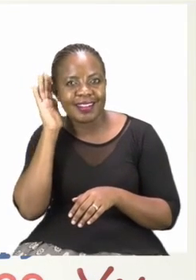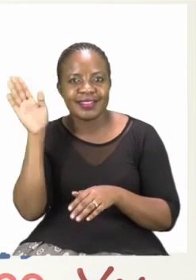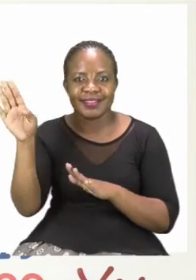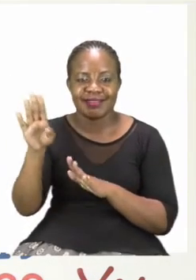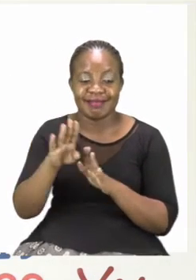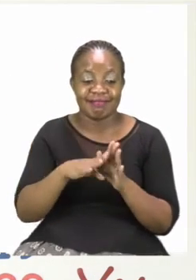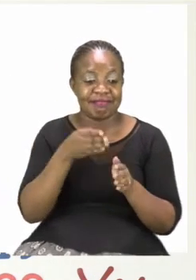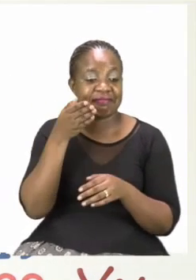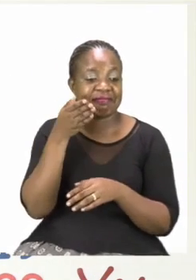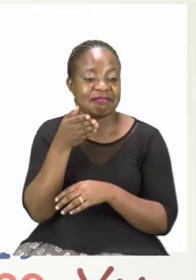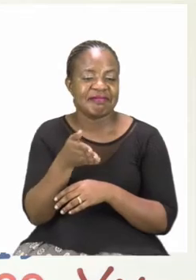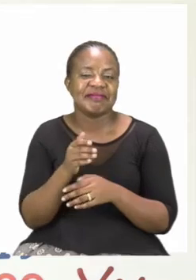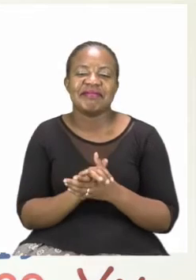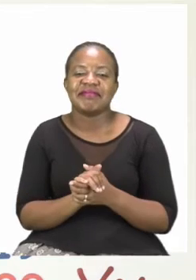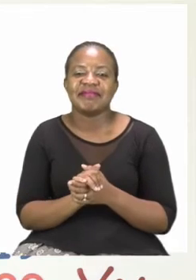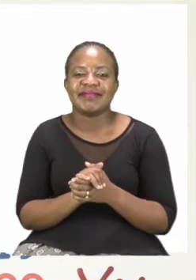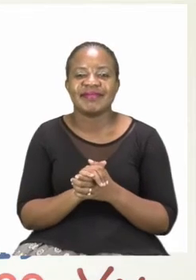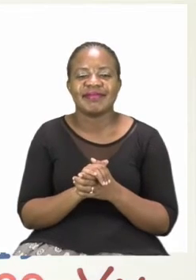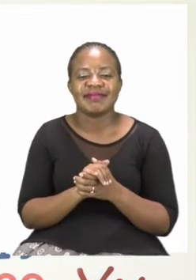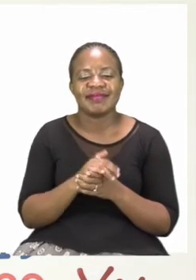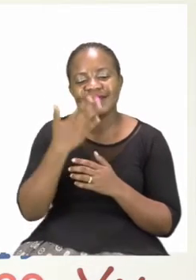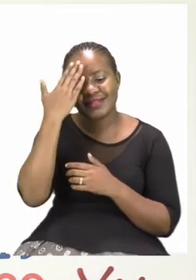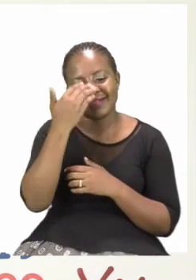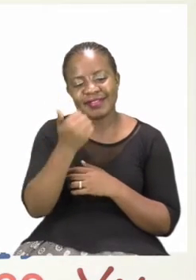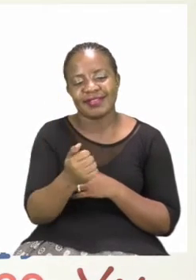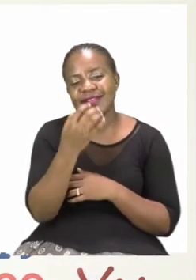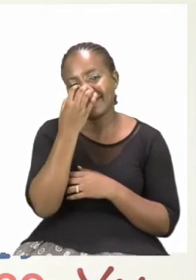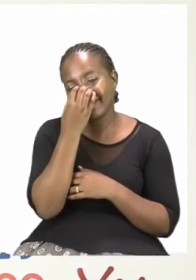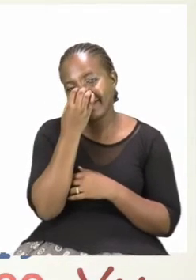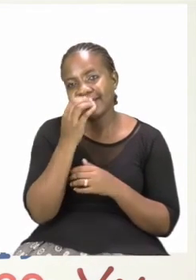There he is. Hello, Zacky.